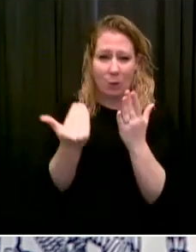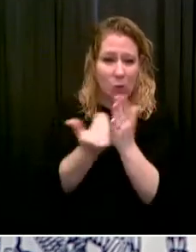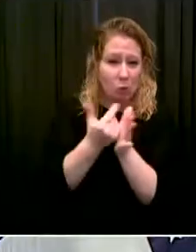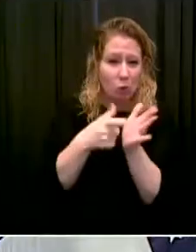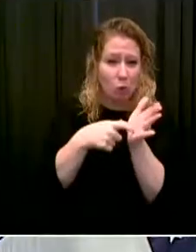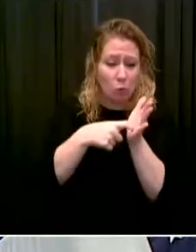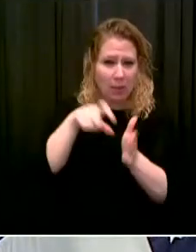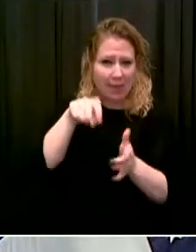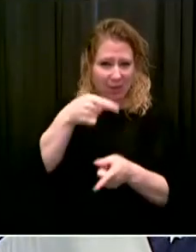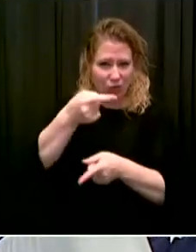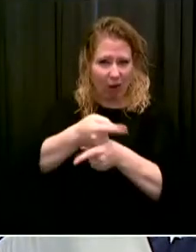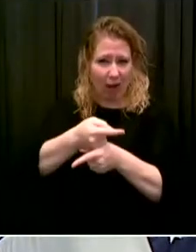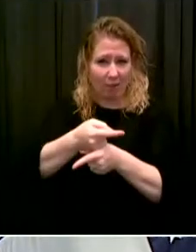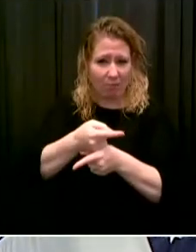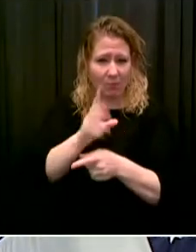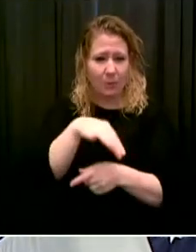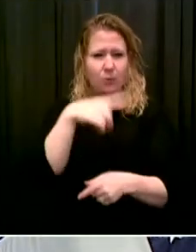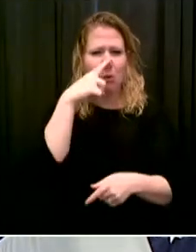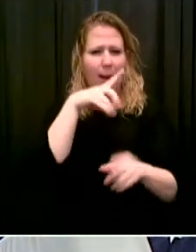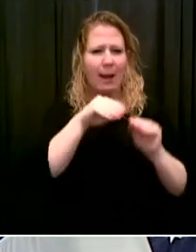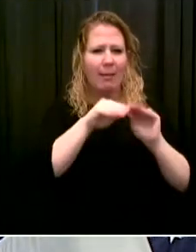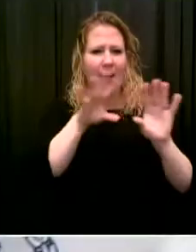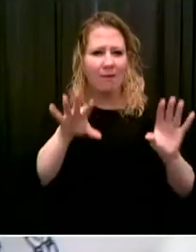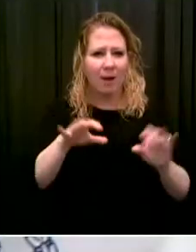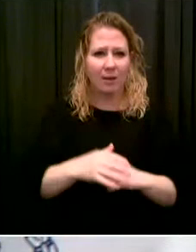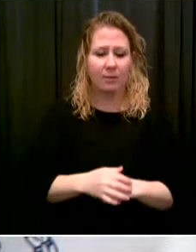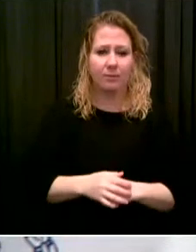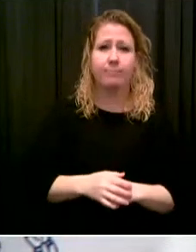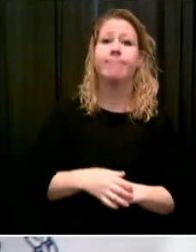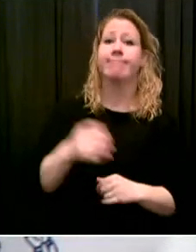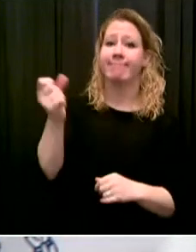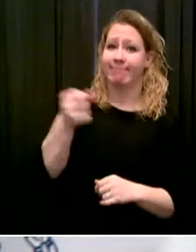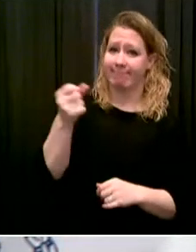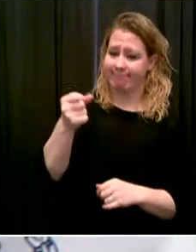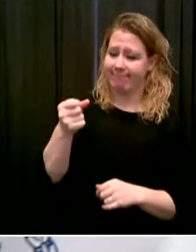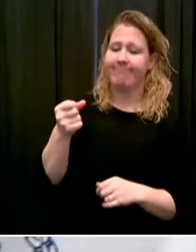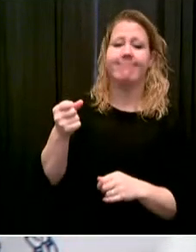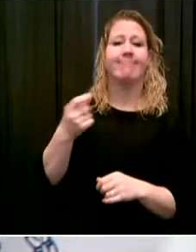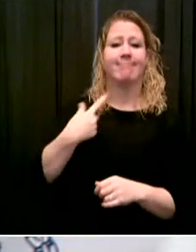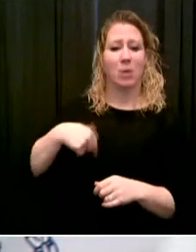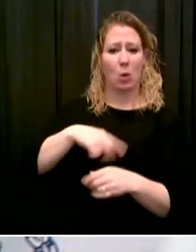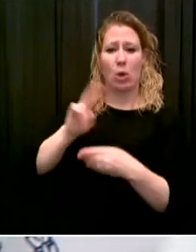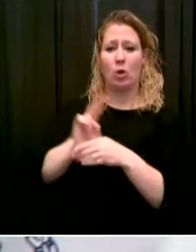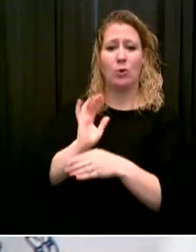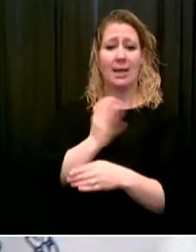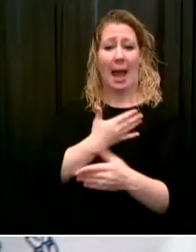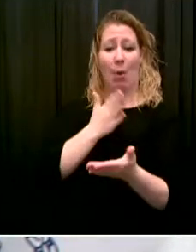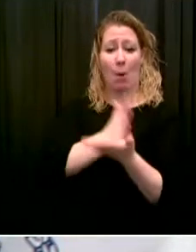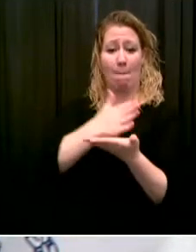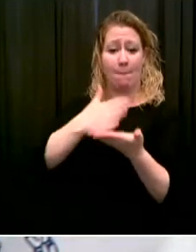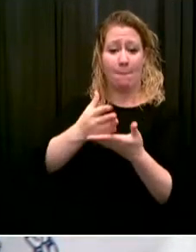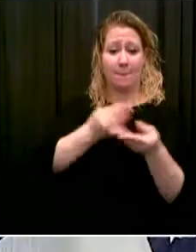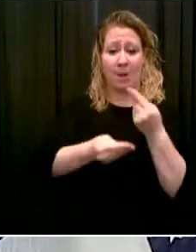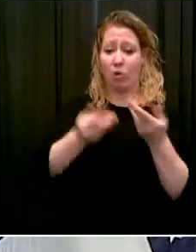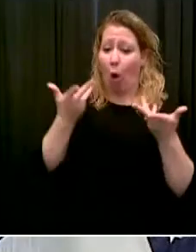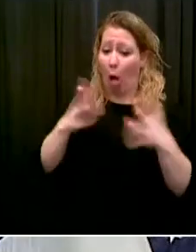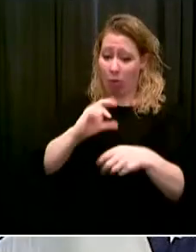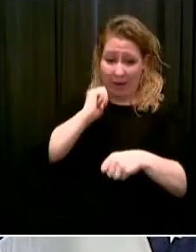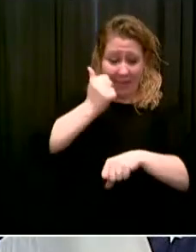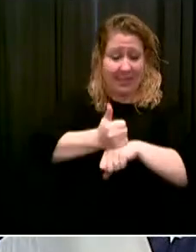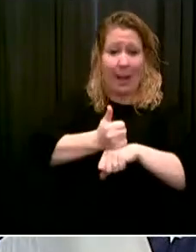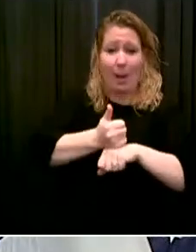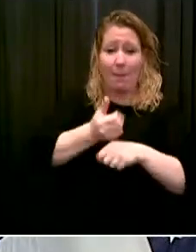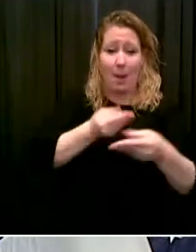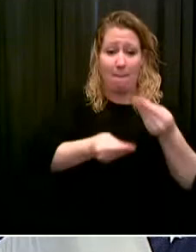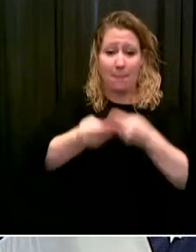please clarify that. That's correct. We're using existing budget within the NYPD and shifting resources. That, I'm sorry,